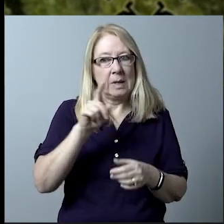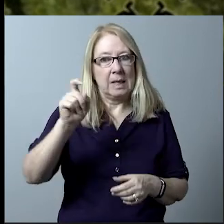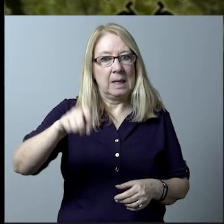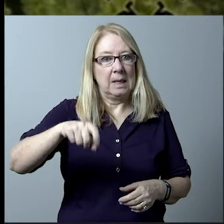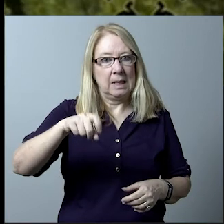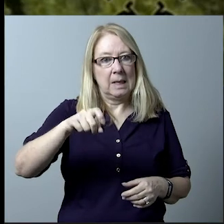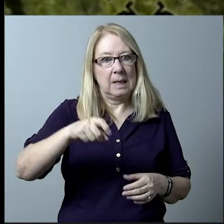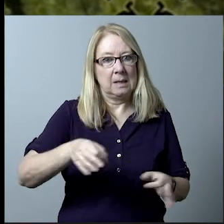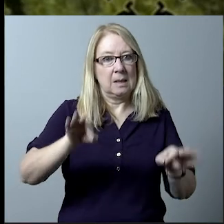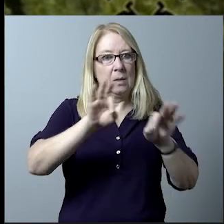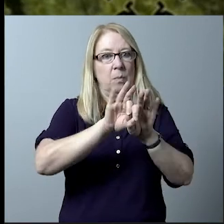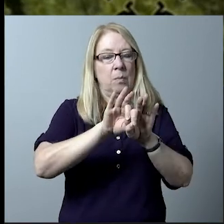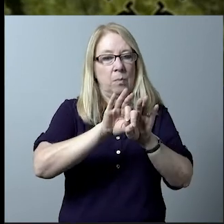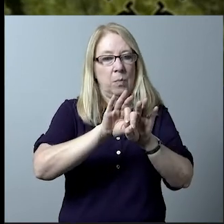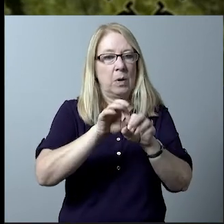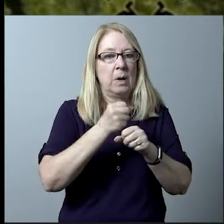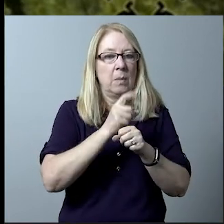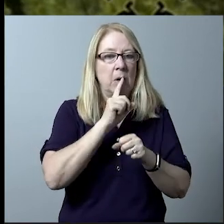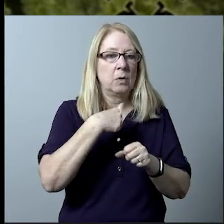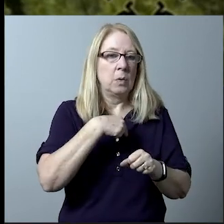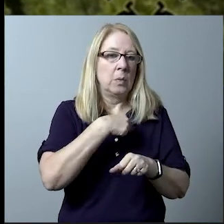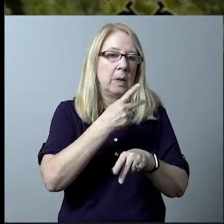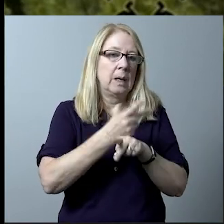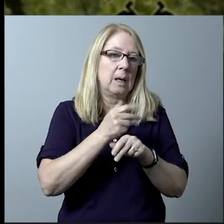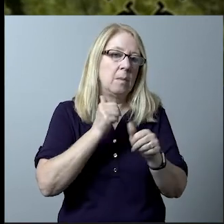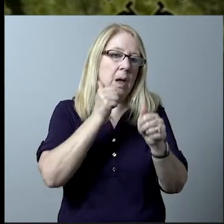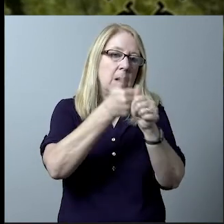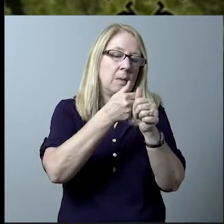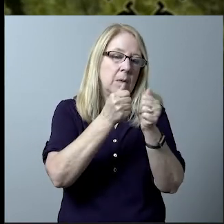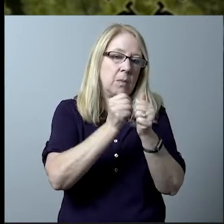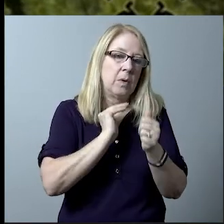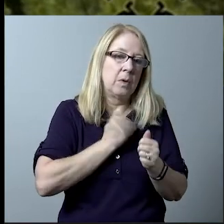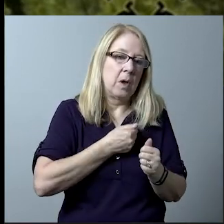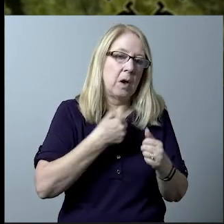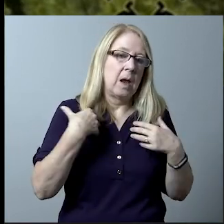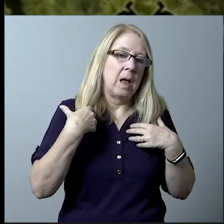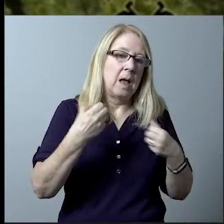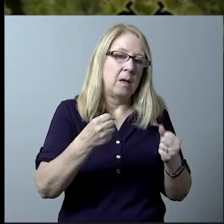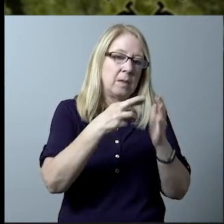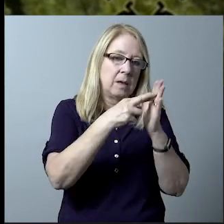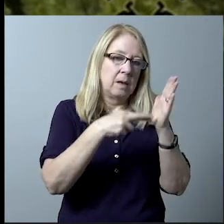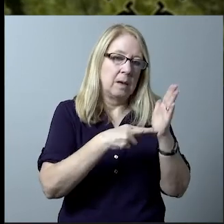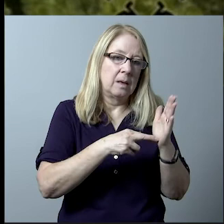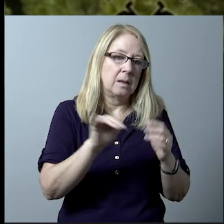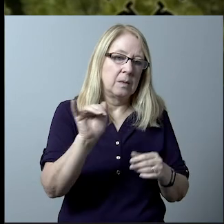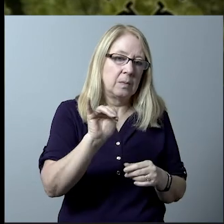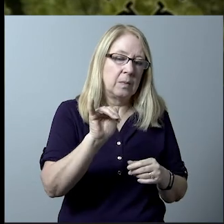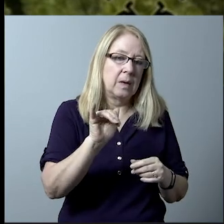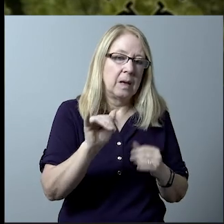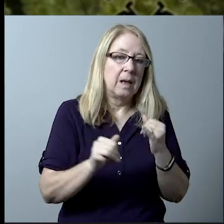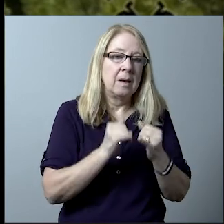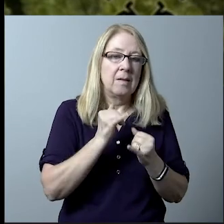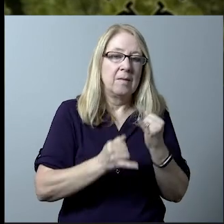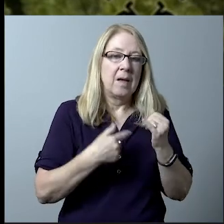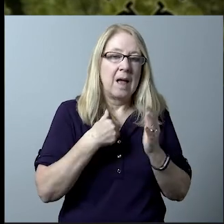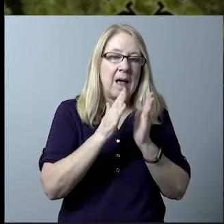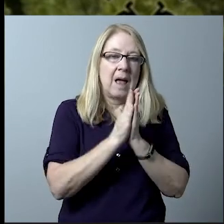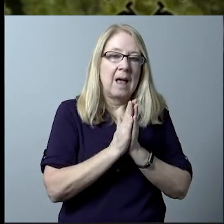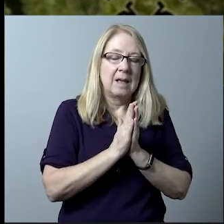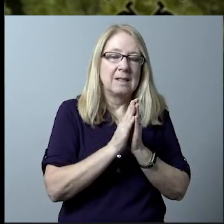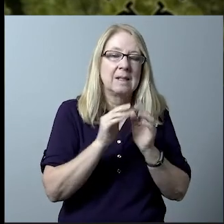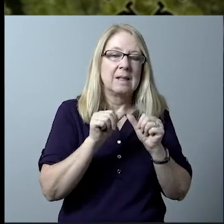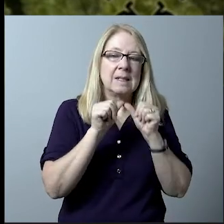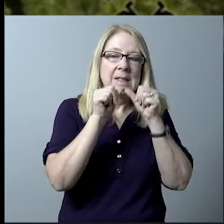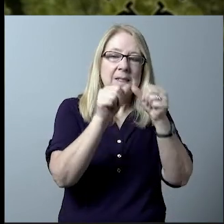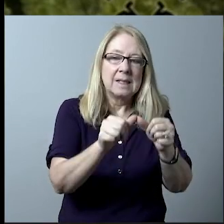about the needs for this and making sure that we're just staying up to date with those health guidelines as well. And so finally, I